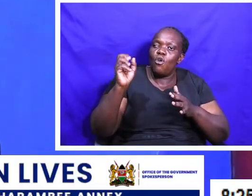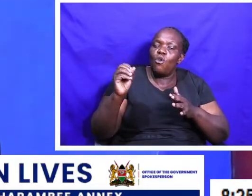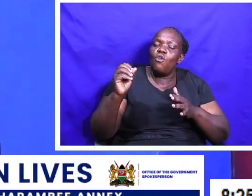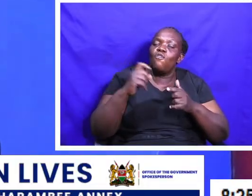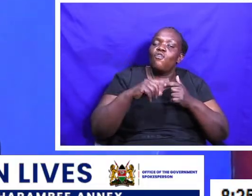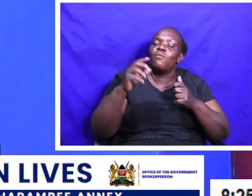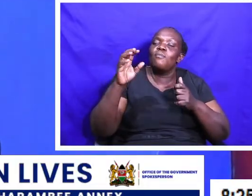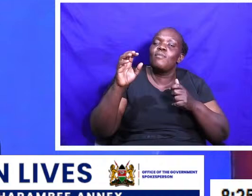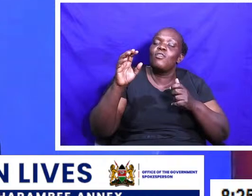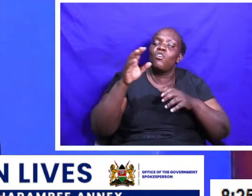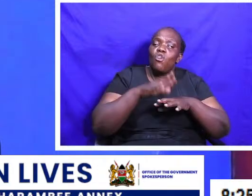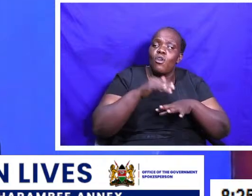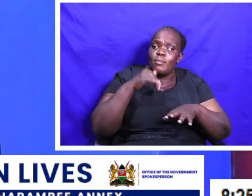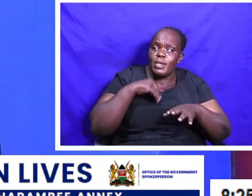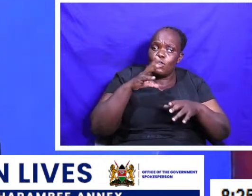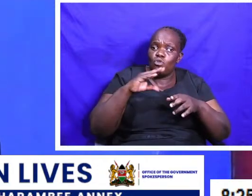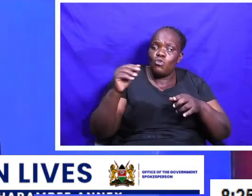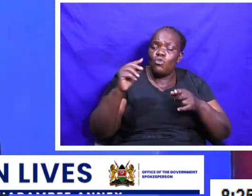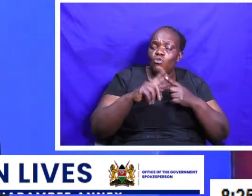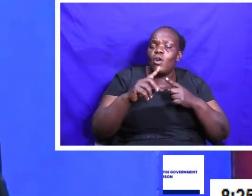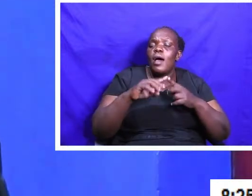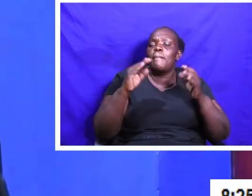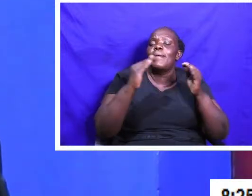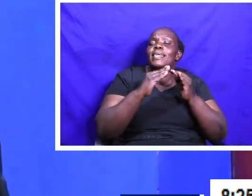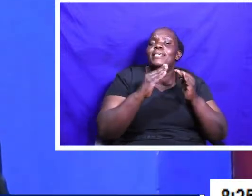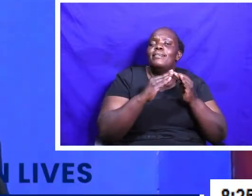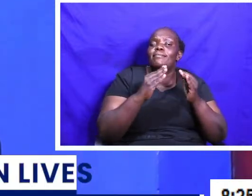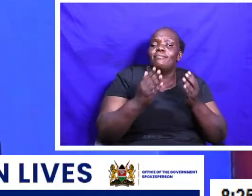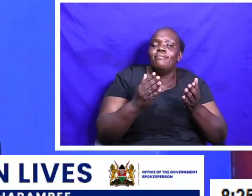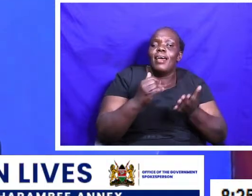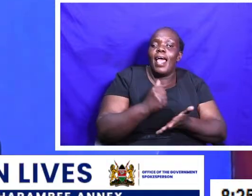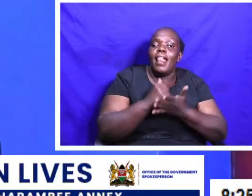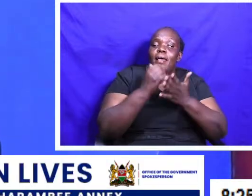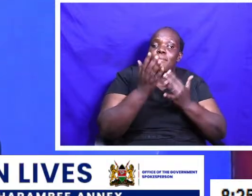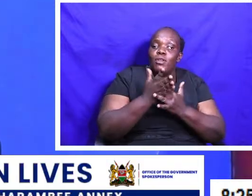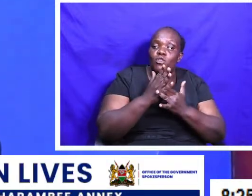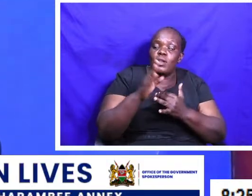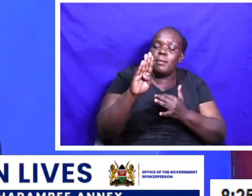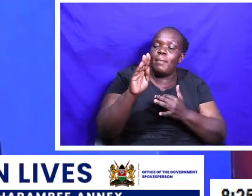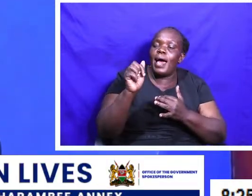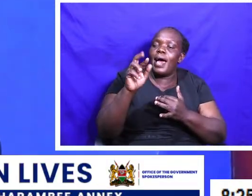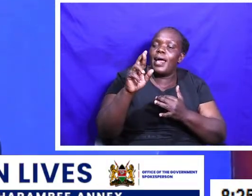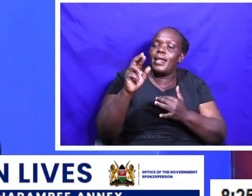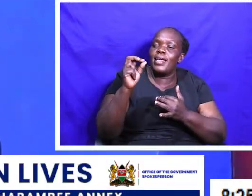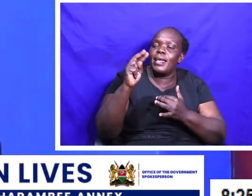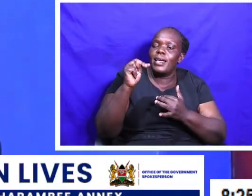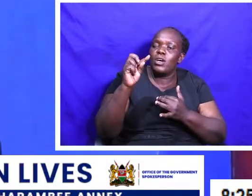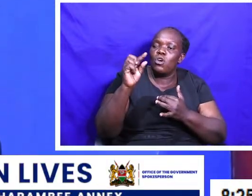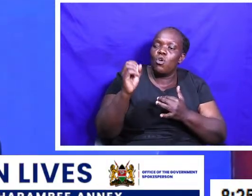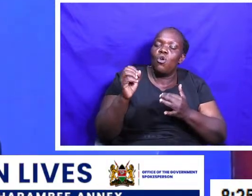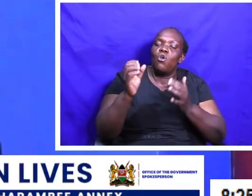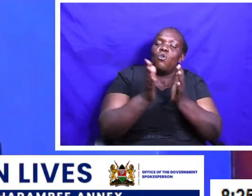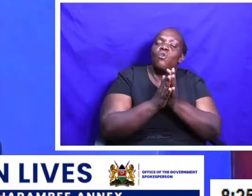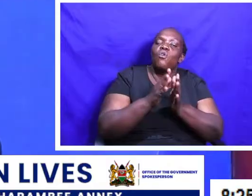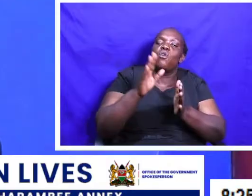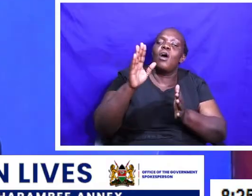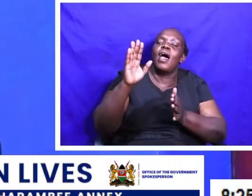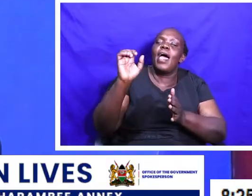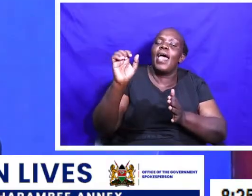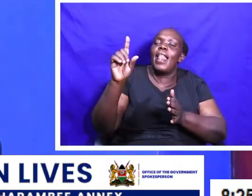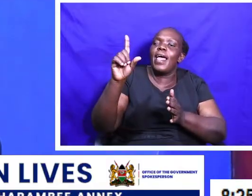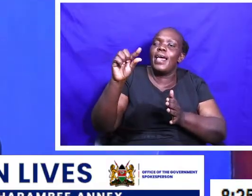Marakwet, called me to go to a meeting that was held between Baringo, Elgeyo